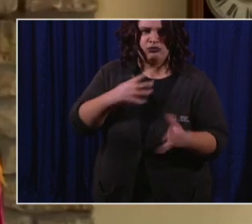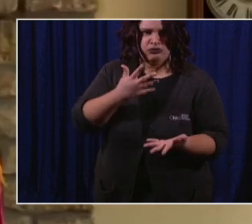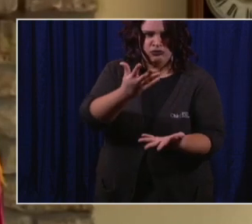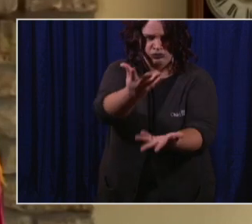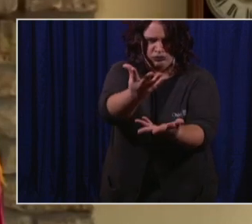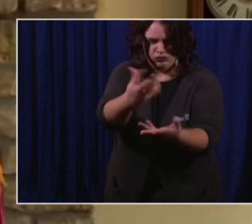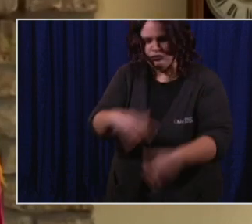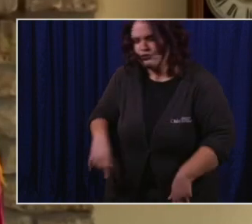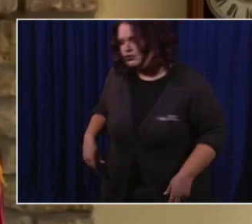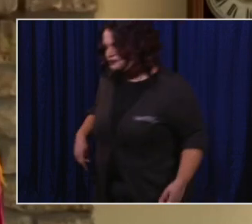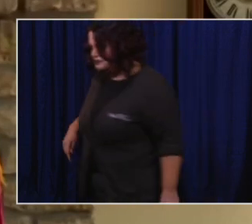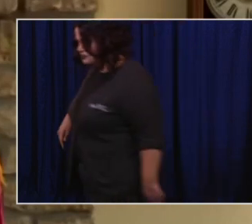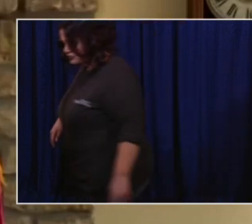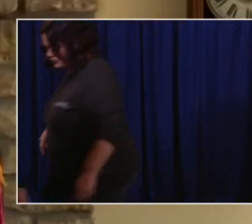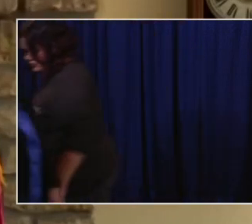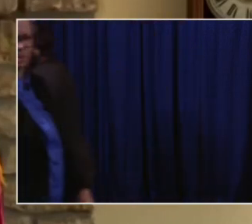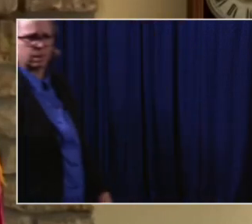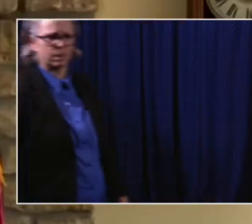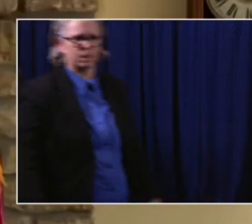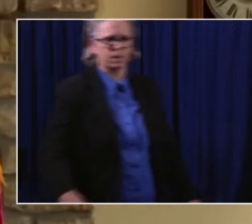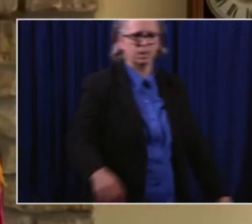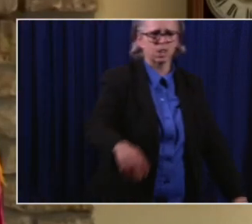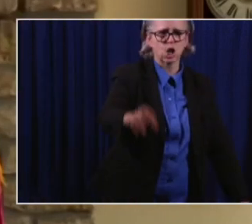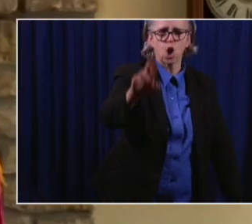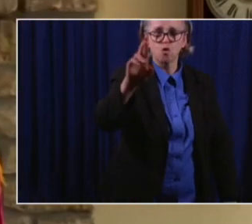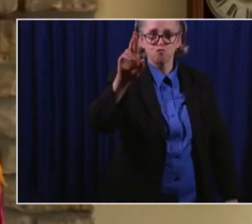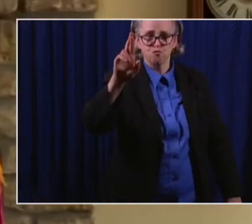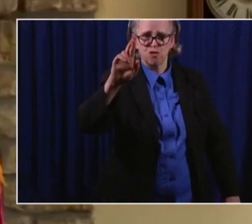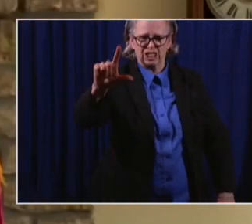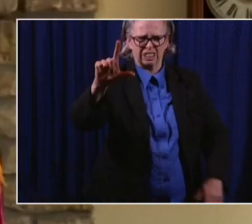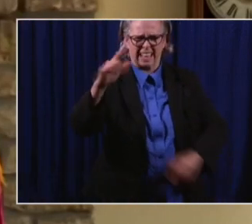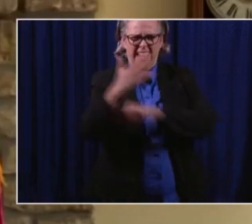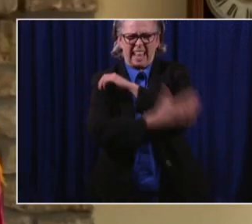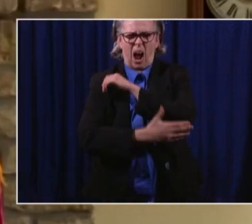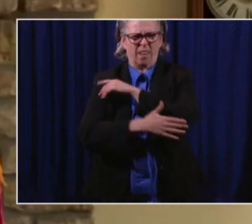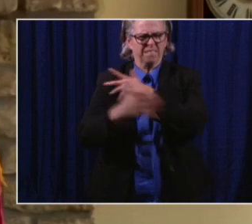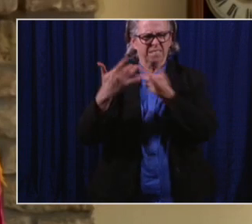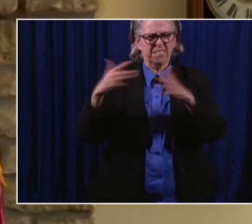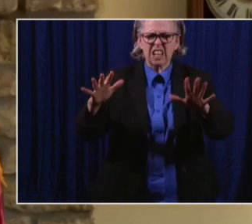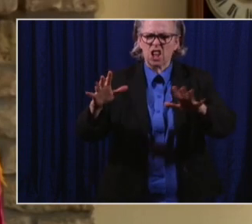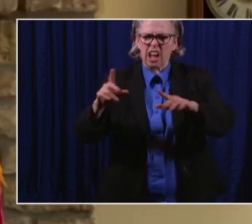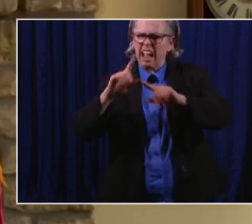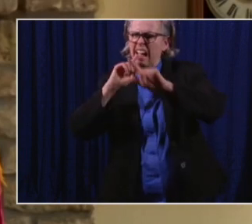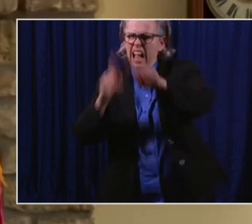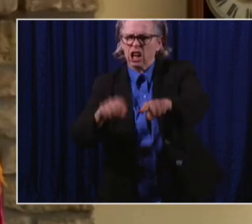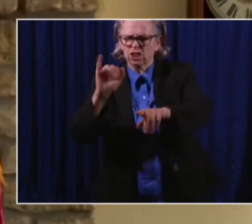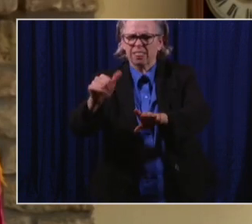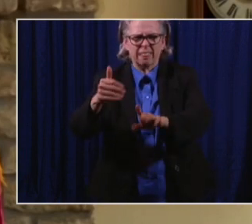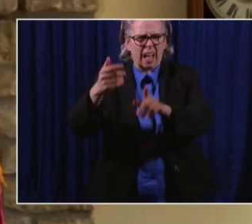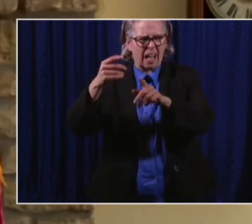County, I think I answered that with the other question. Again, going purple,